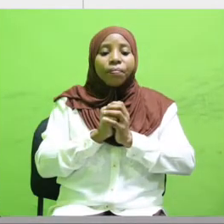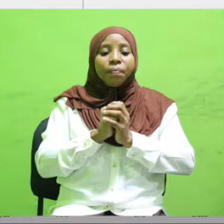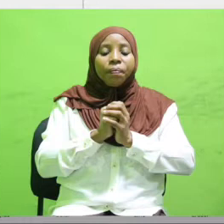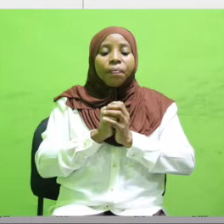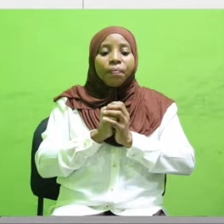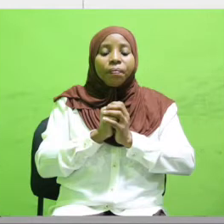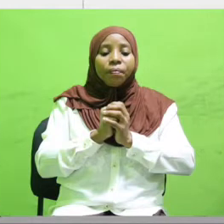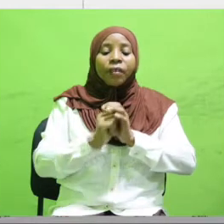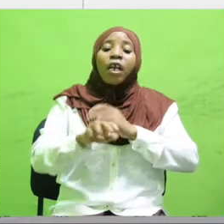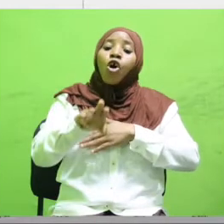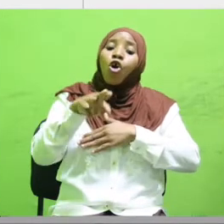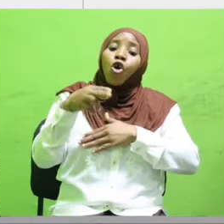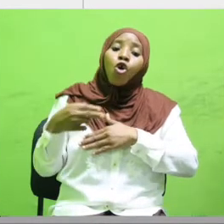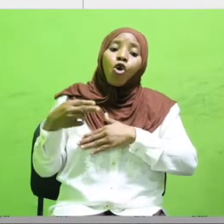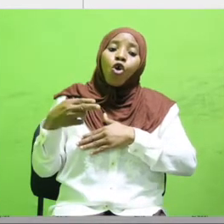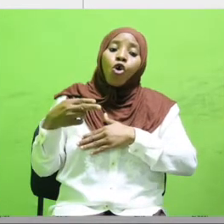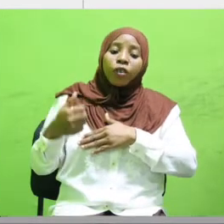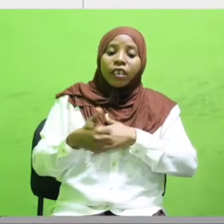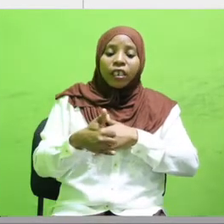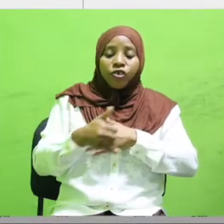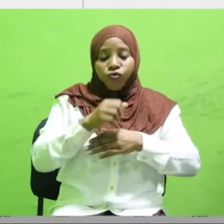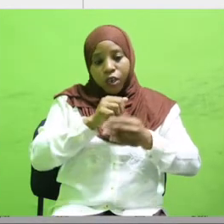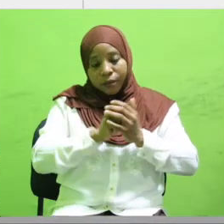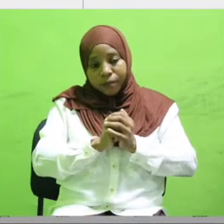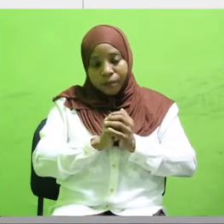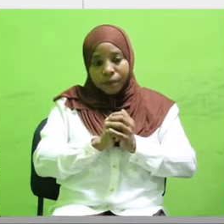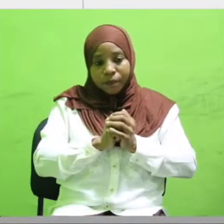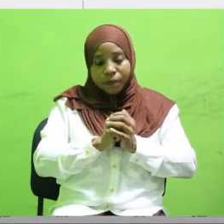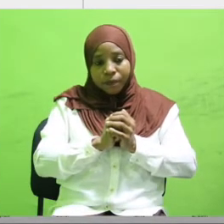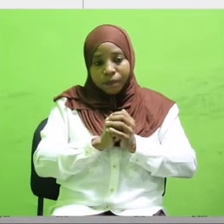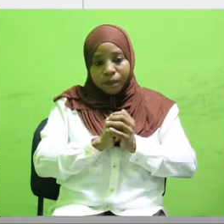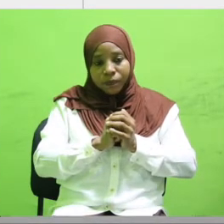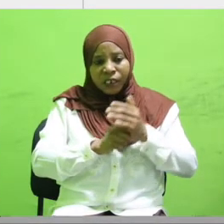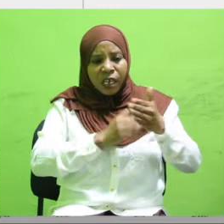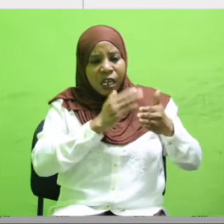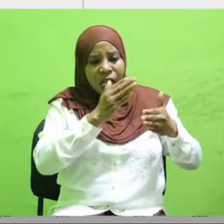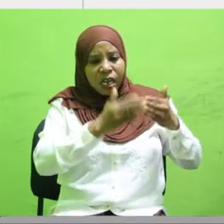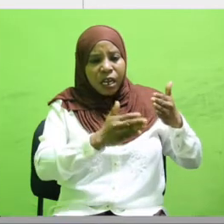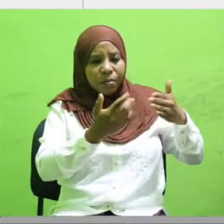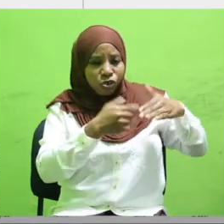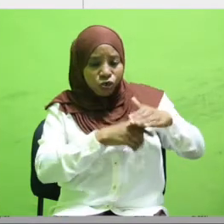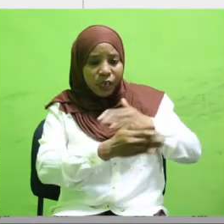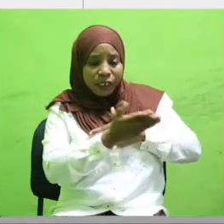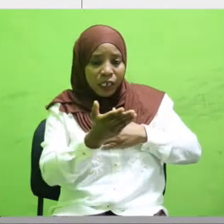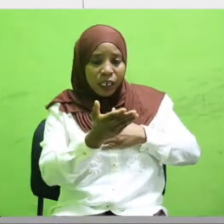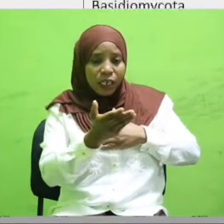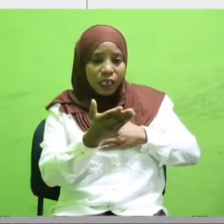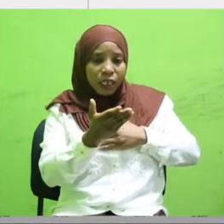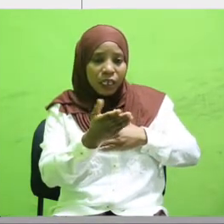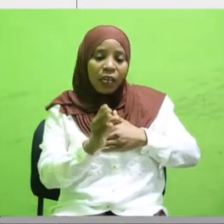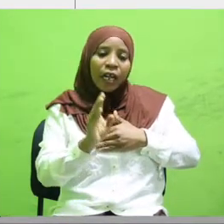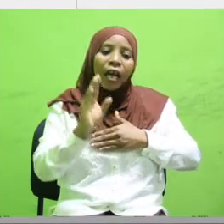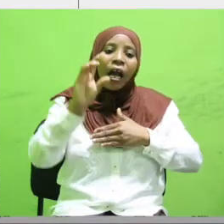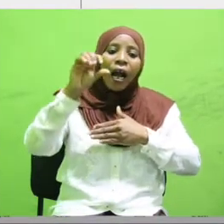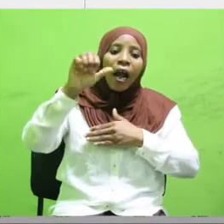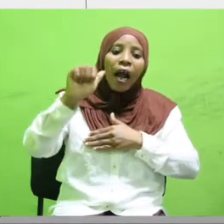through releasing the spores, or sexually. And finally, we have